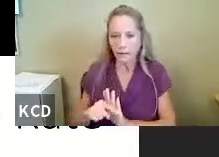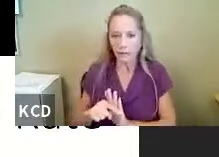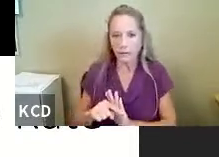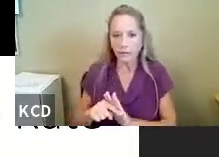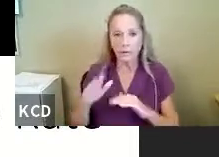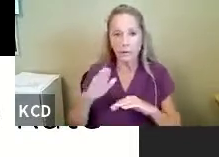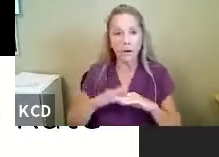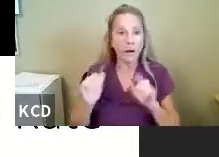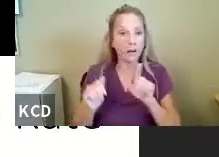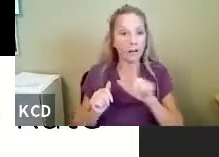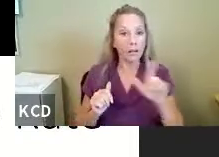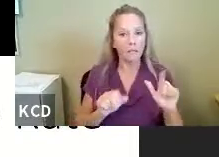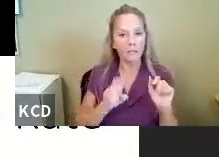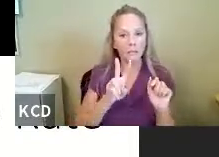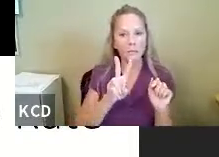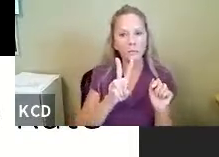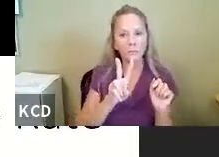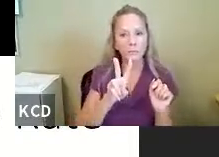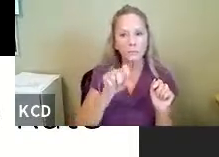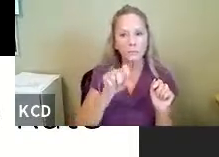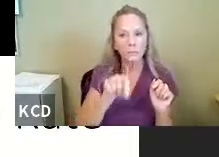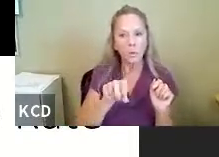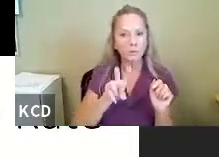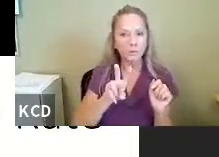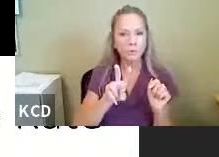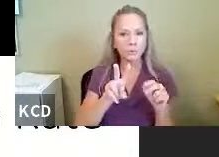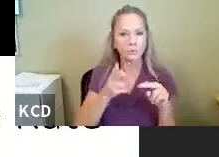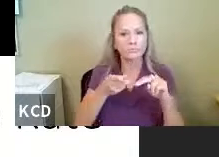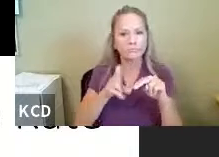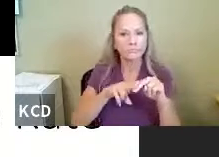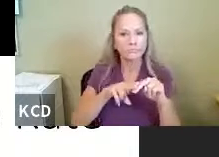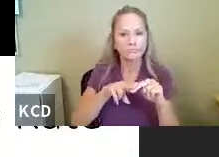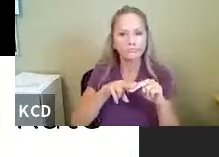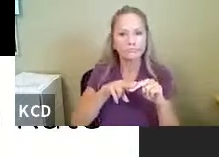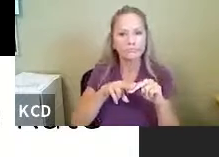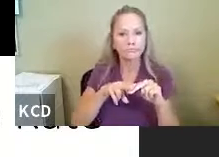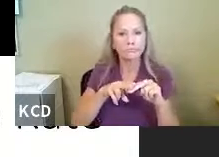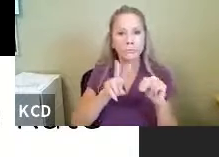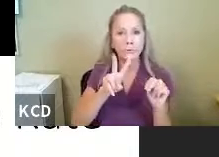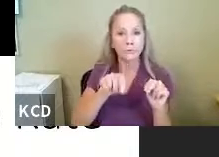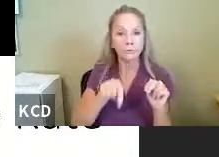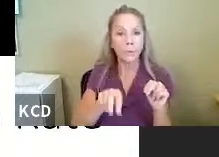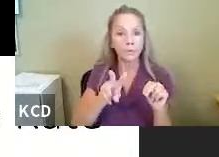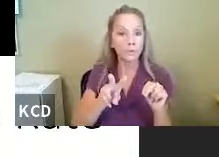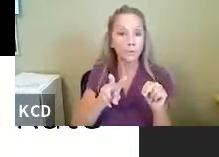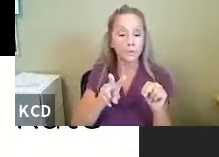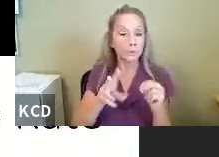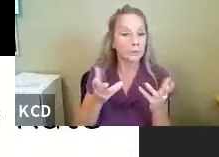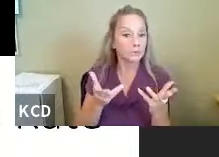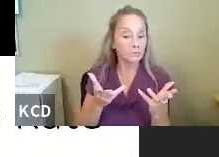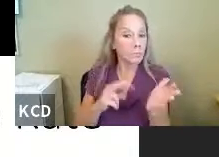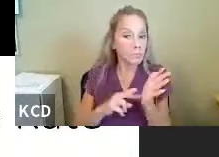side of the graph on that positivity rate, that may have been related to some of that issue. So